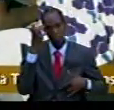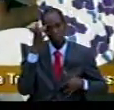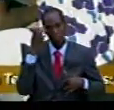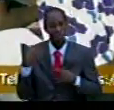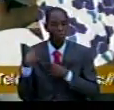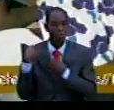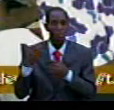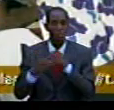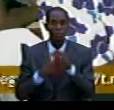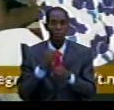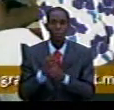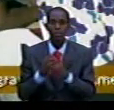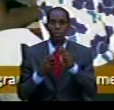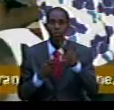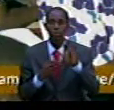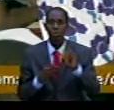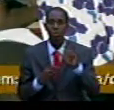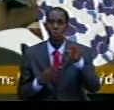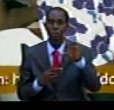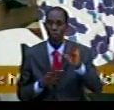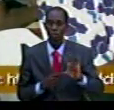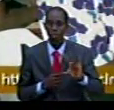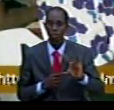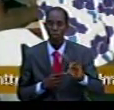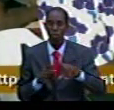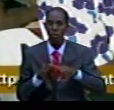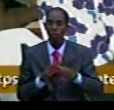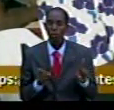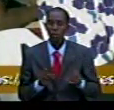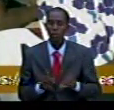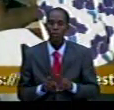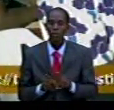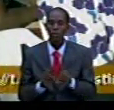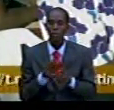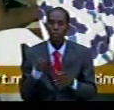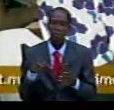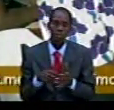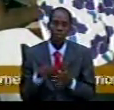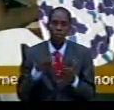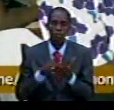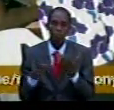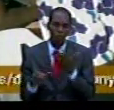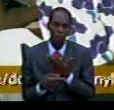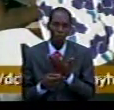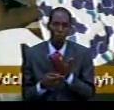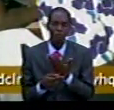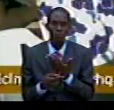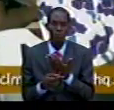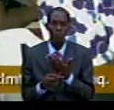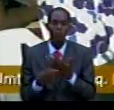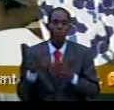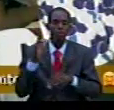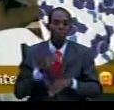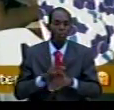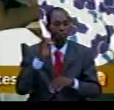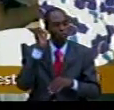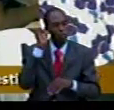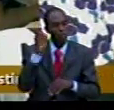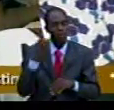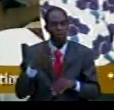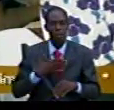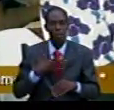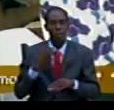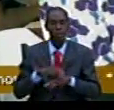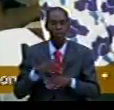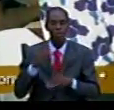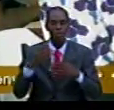2018. But during the crusade, during this ongoing crusade, he laid his hand on his head, on his chest, and all